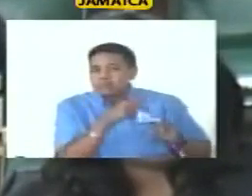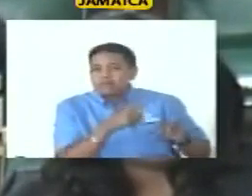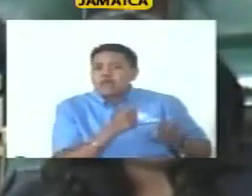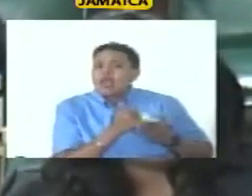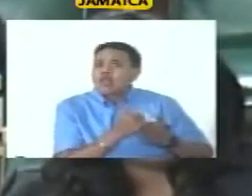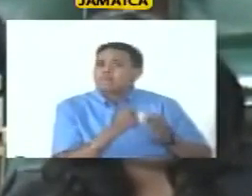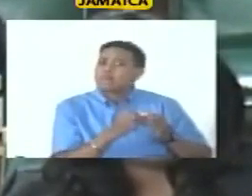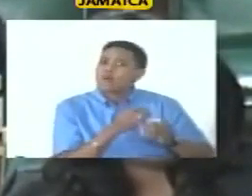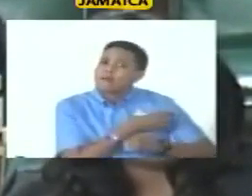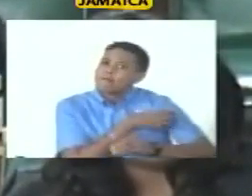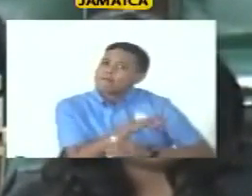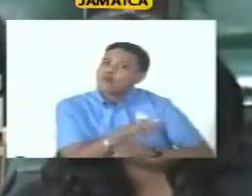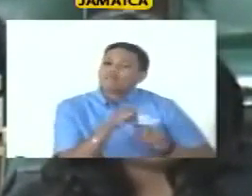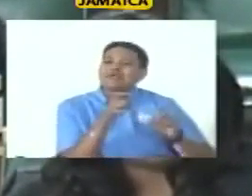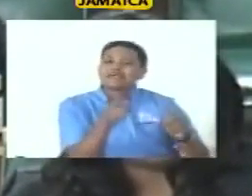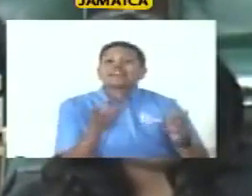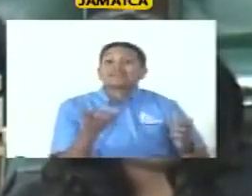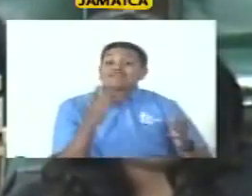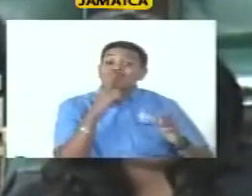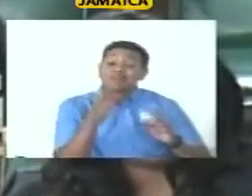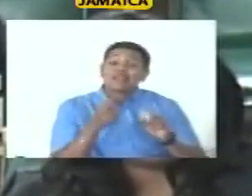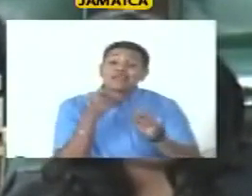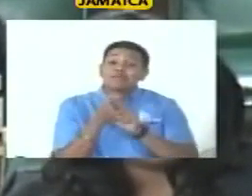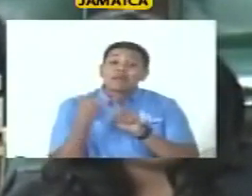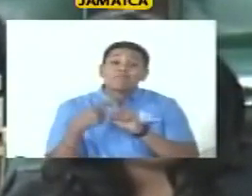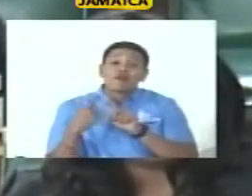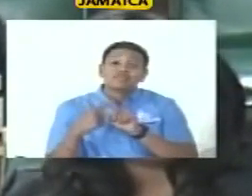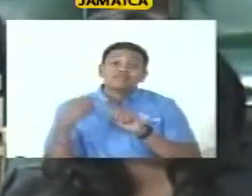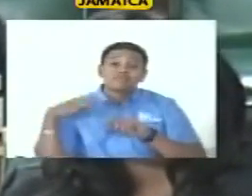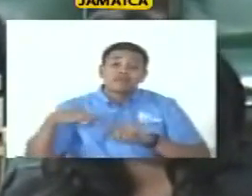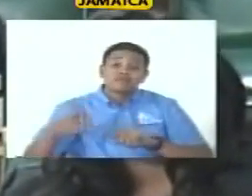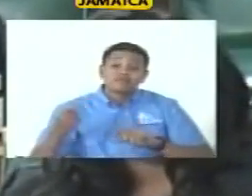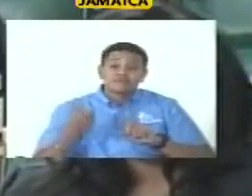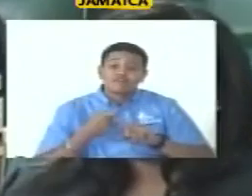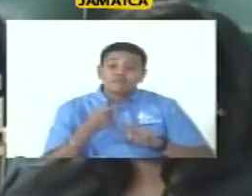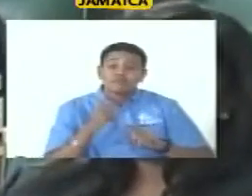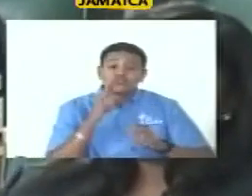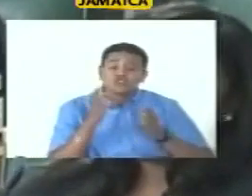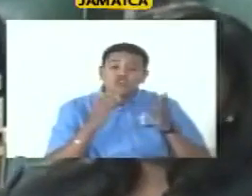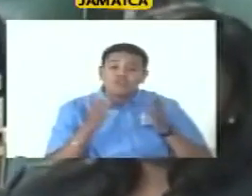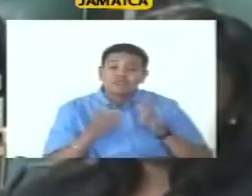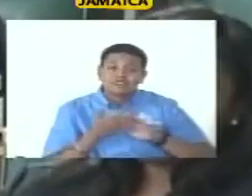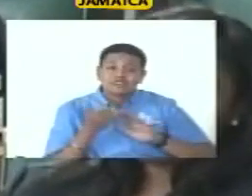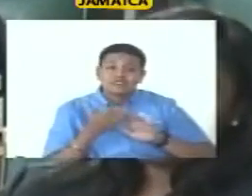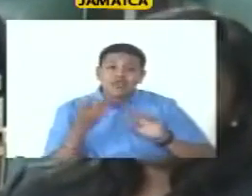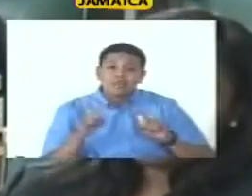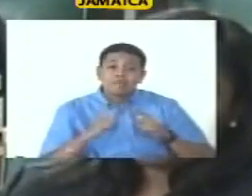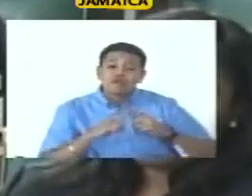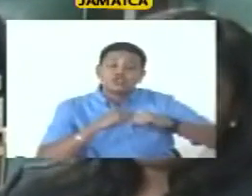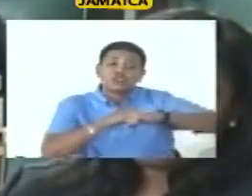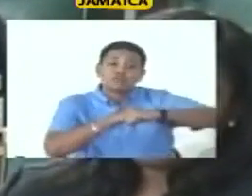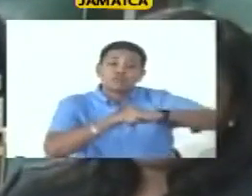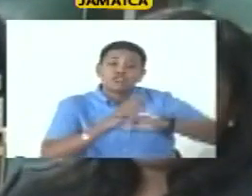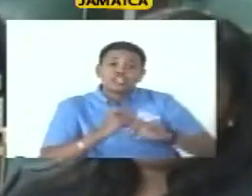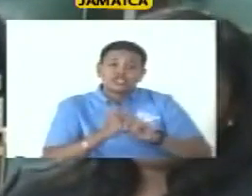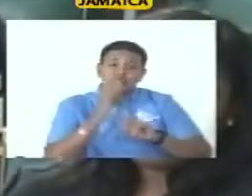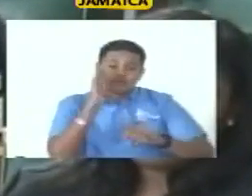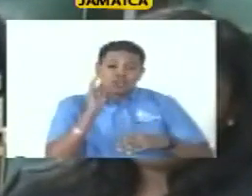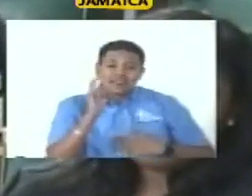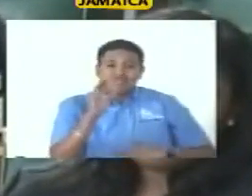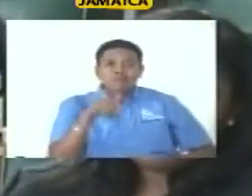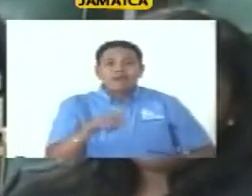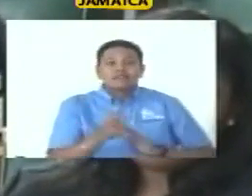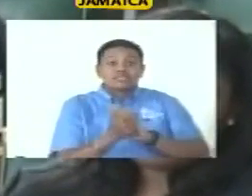you look at the impact, the positive benefit that can come from the services and the protection that will be given by this